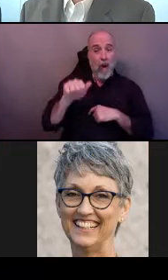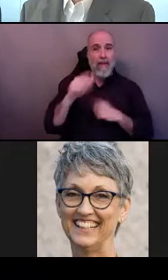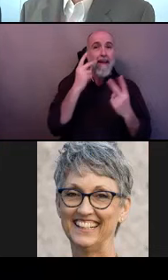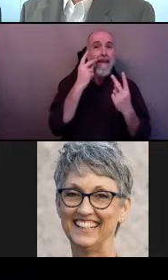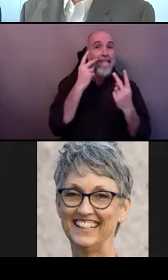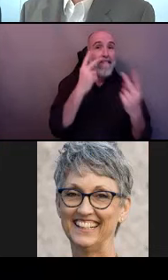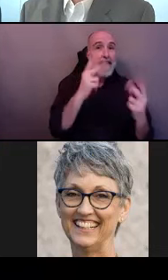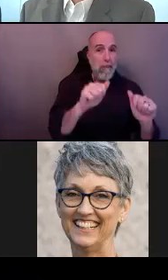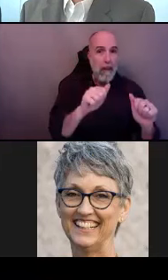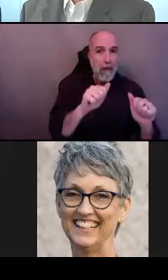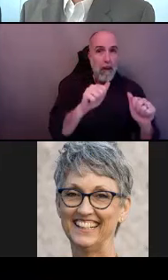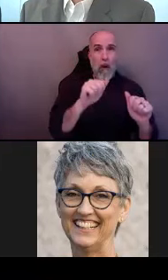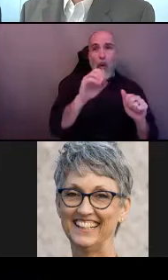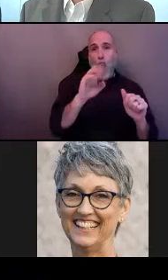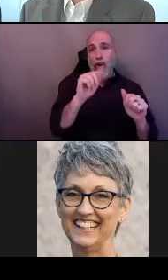number